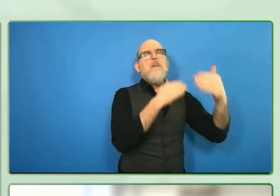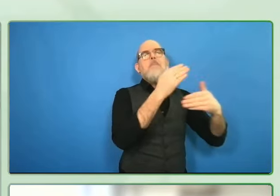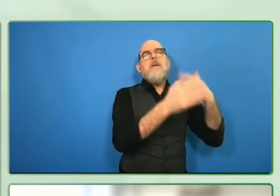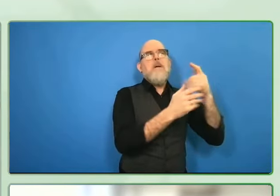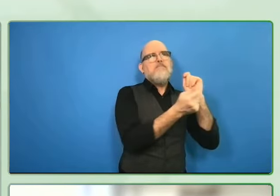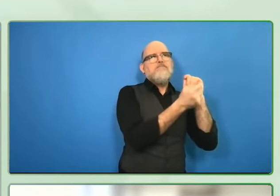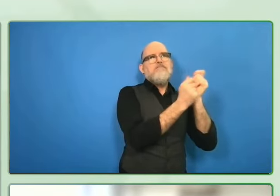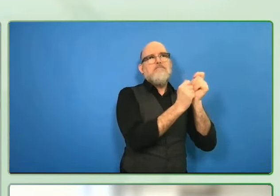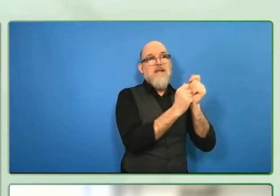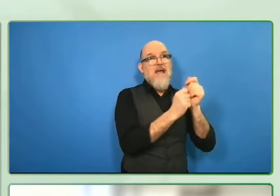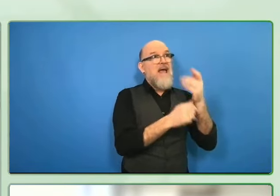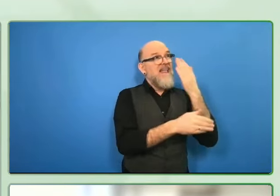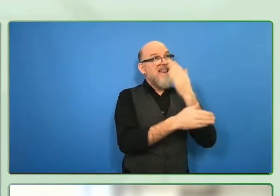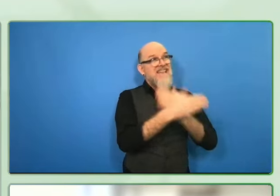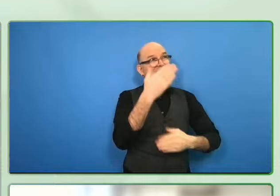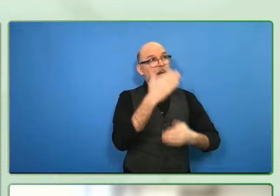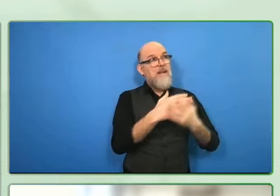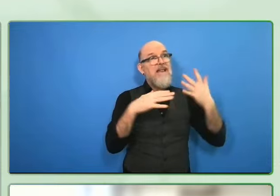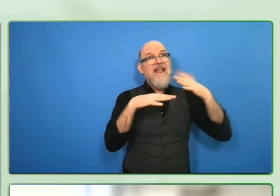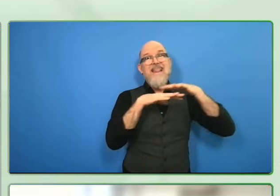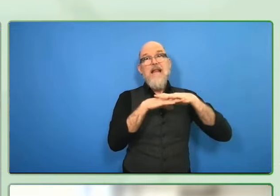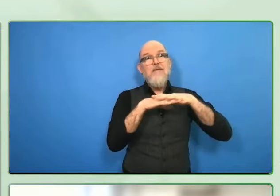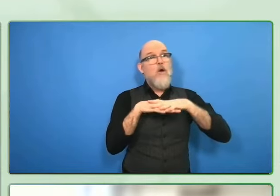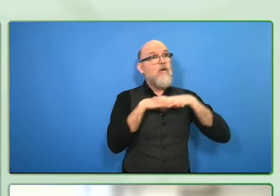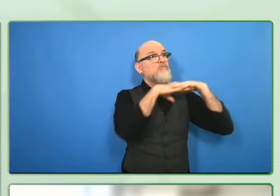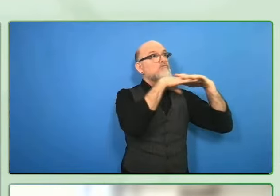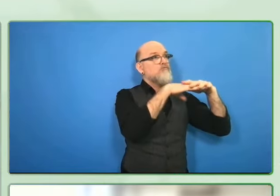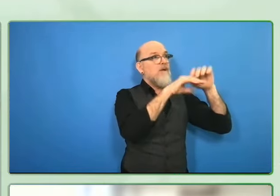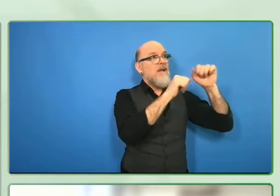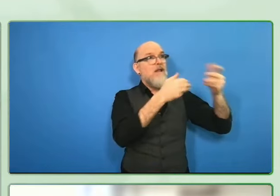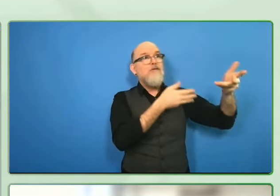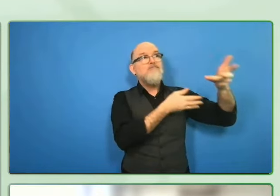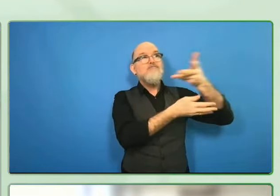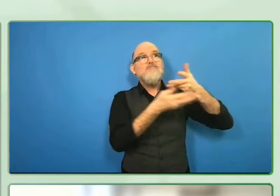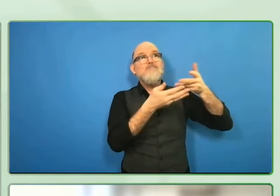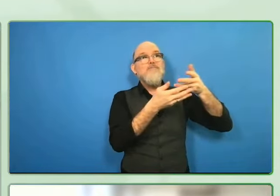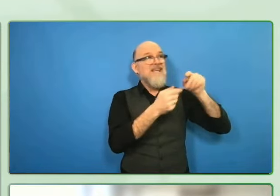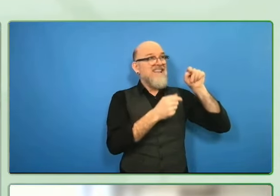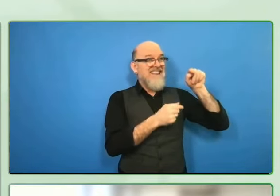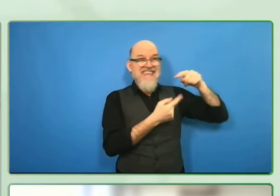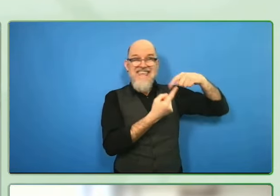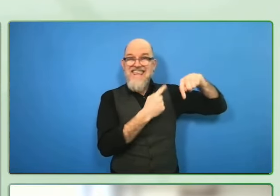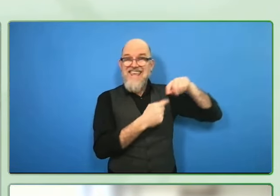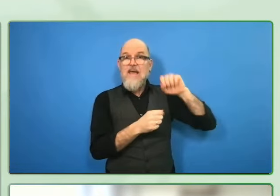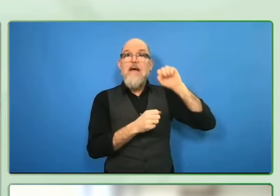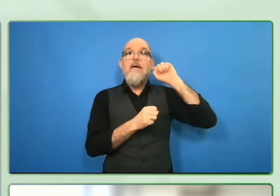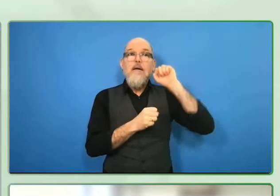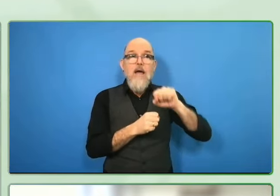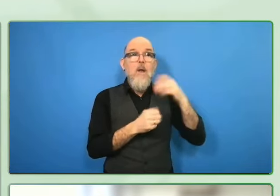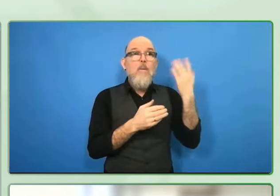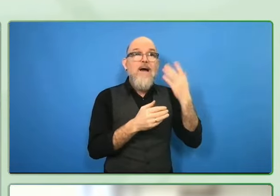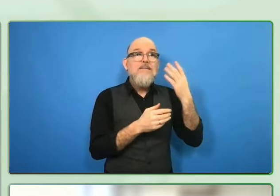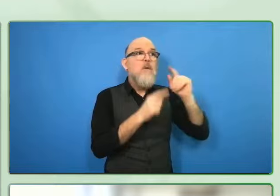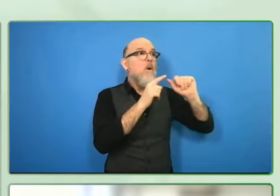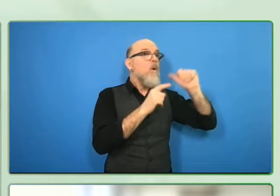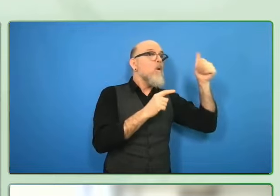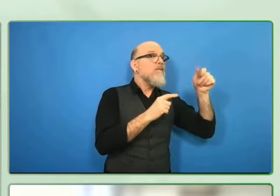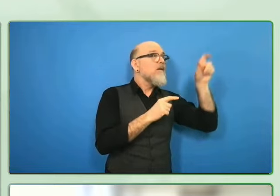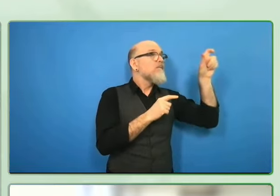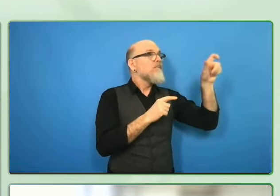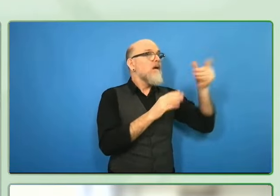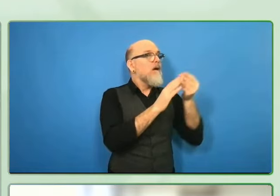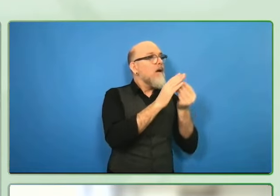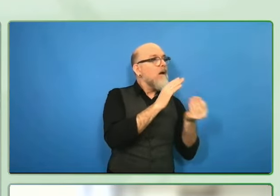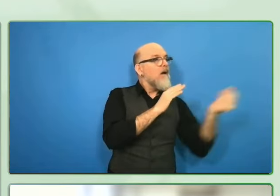this properly, it's also, of course, meant to help senior executives to get a better sense of what a